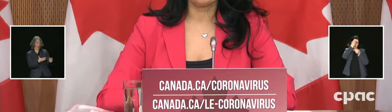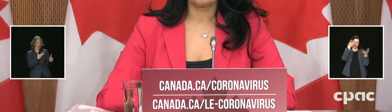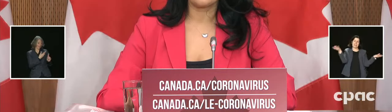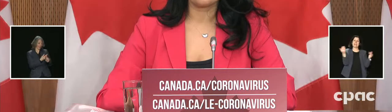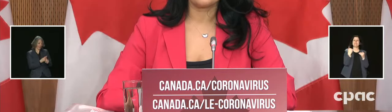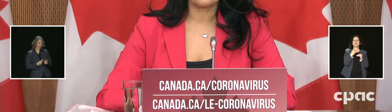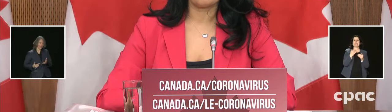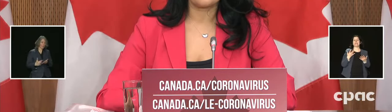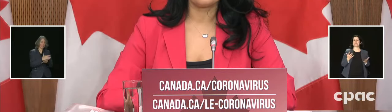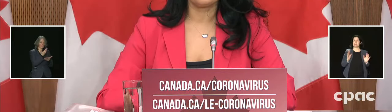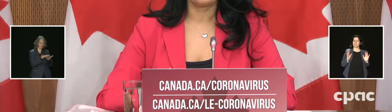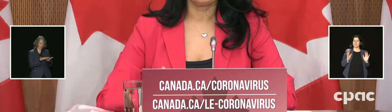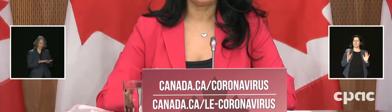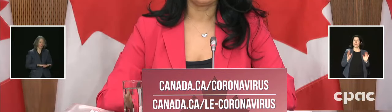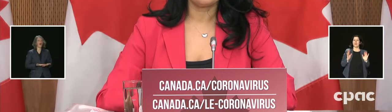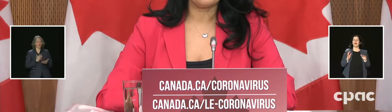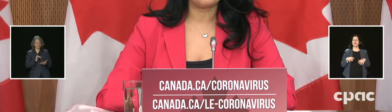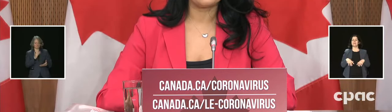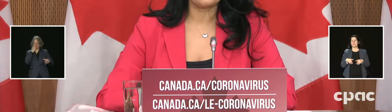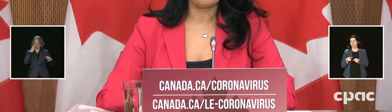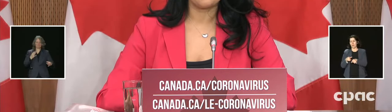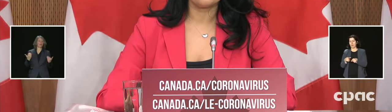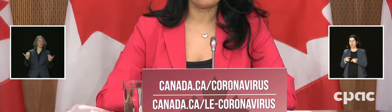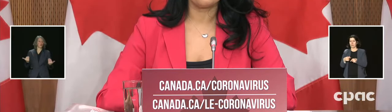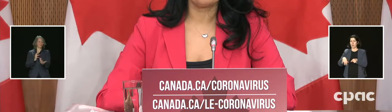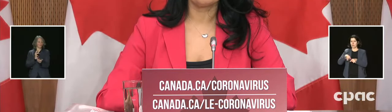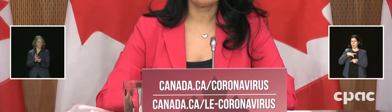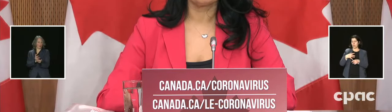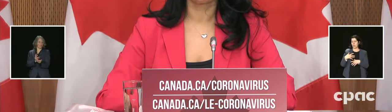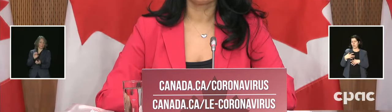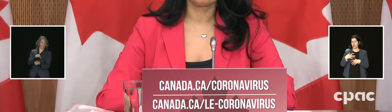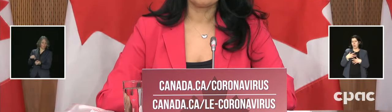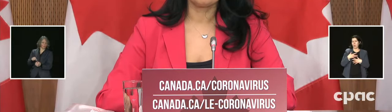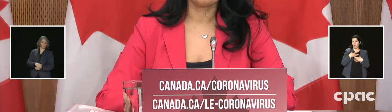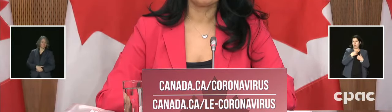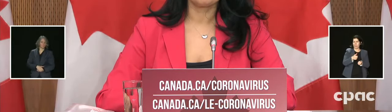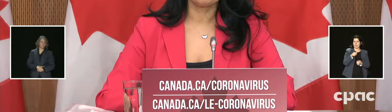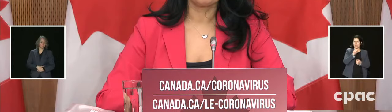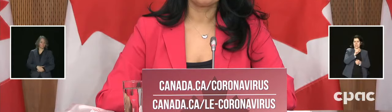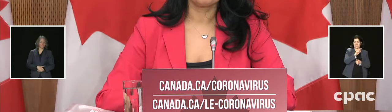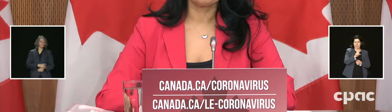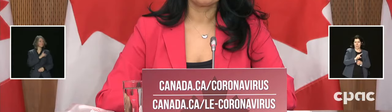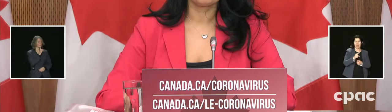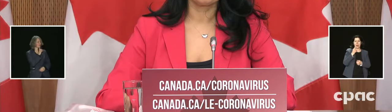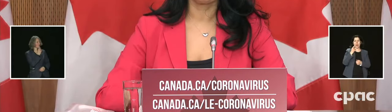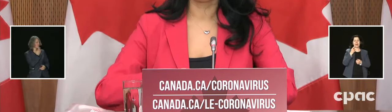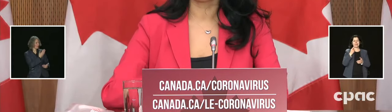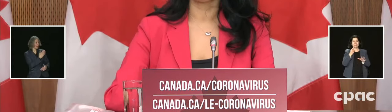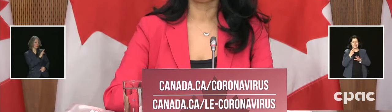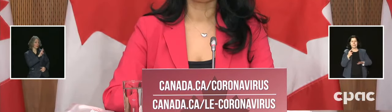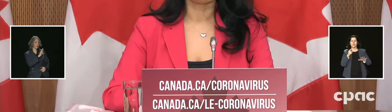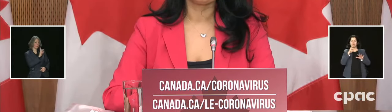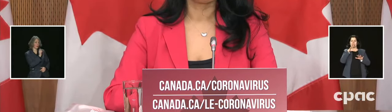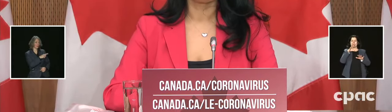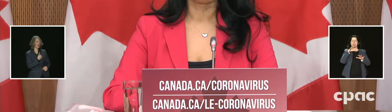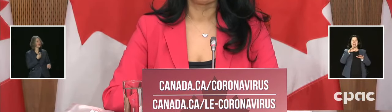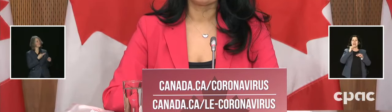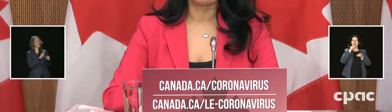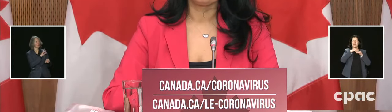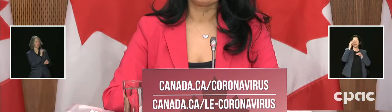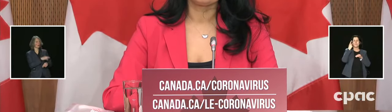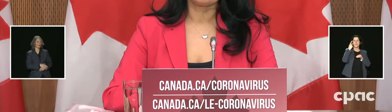of the use of the AstraZeneca vaccine in people 65 and over. Thank you. Follow-up? Very briefly,